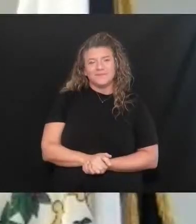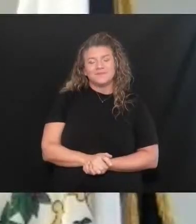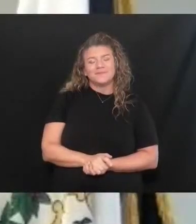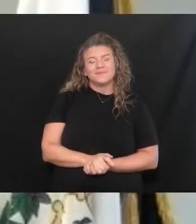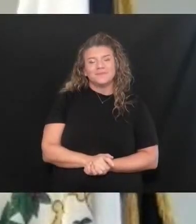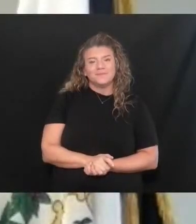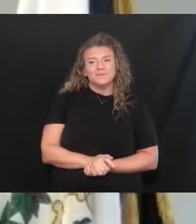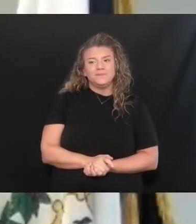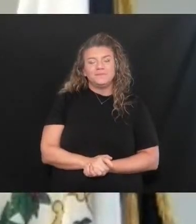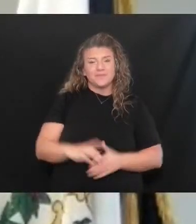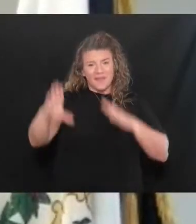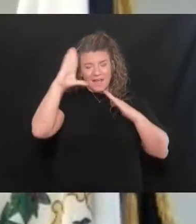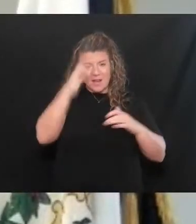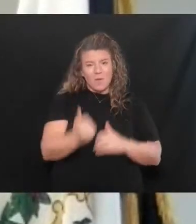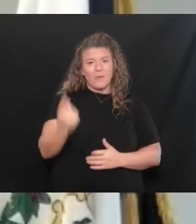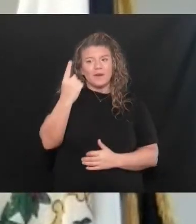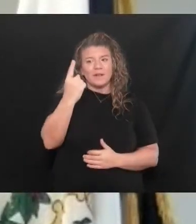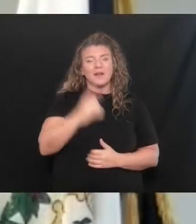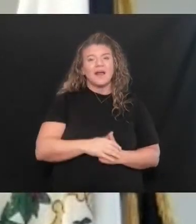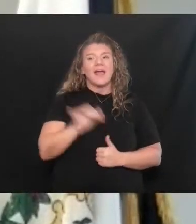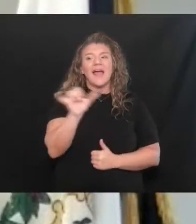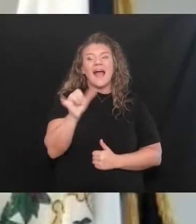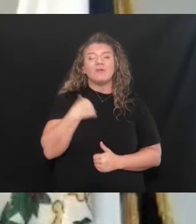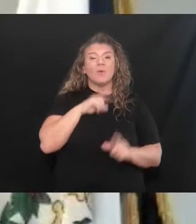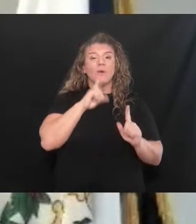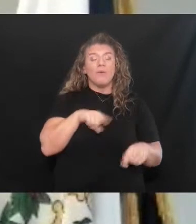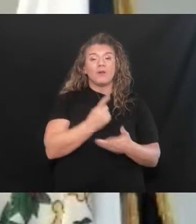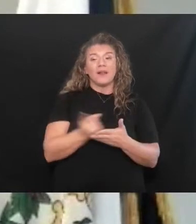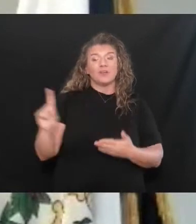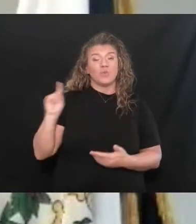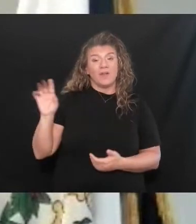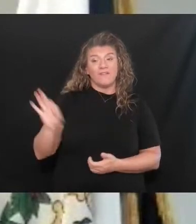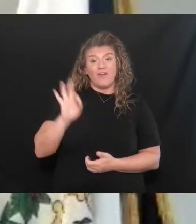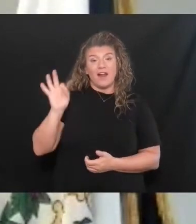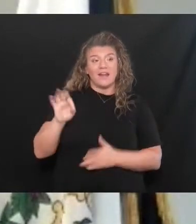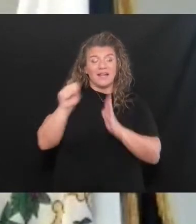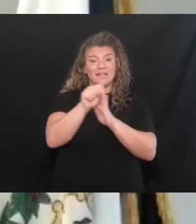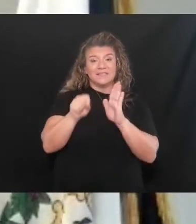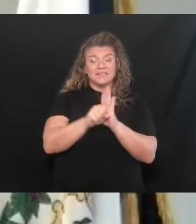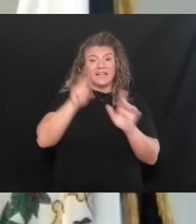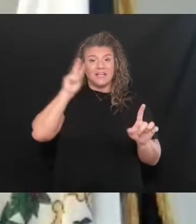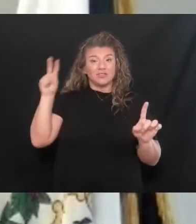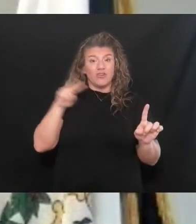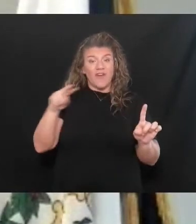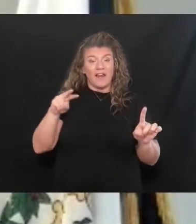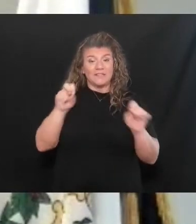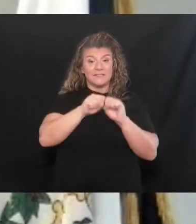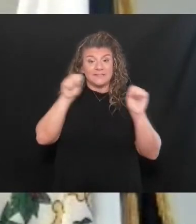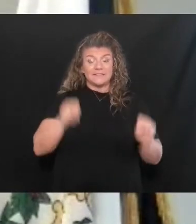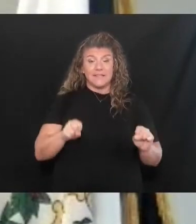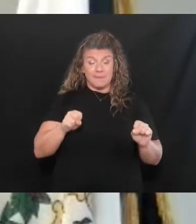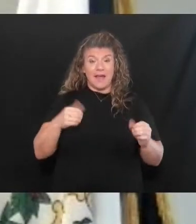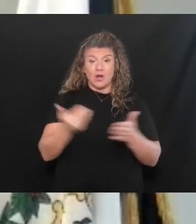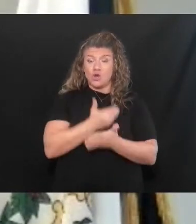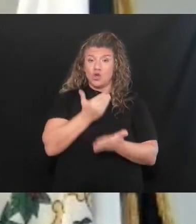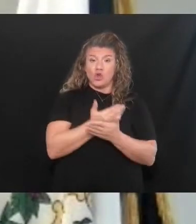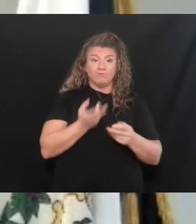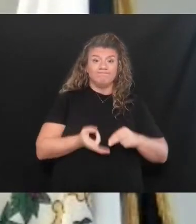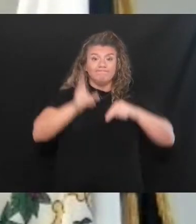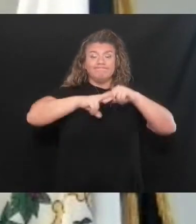Thanks, Jordan. Hello, everyone. As we reported last Friday, the state surveillance system went through a significant upgrade last